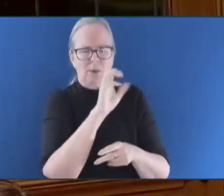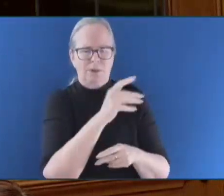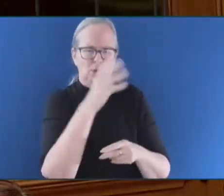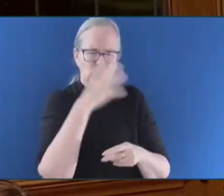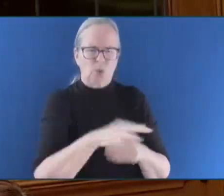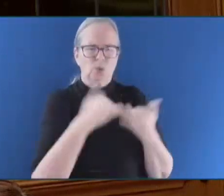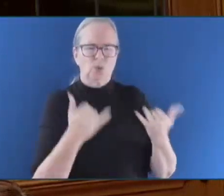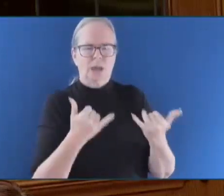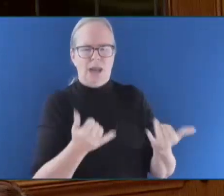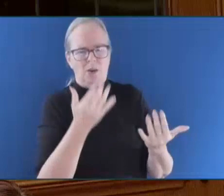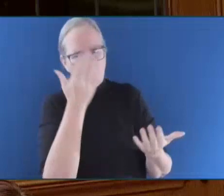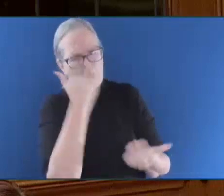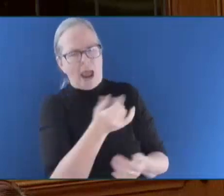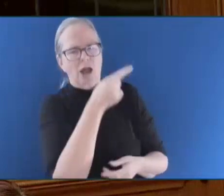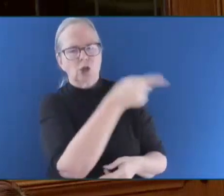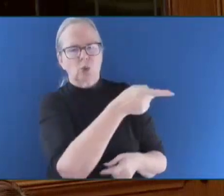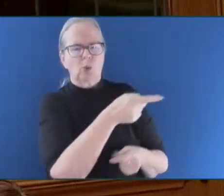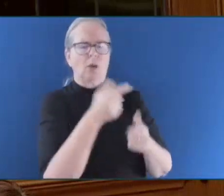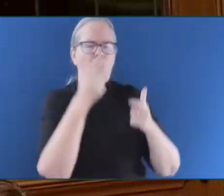citizens of Surrey?